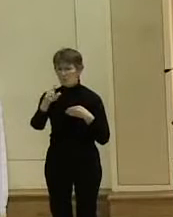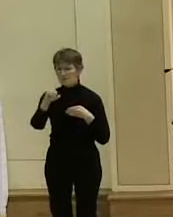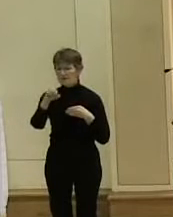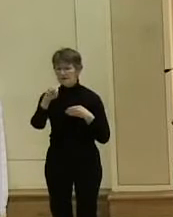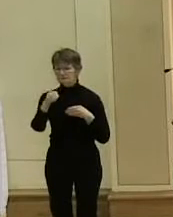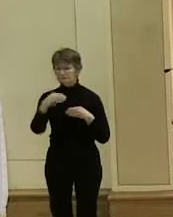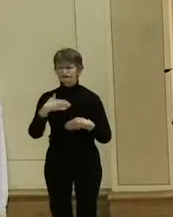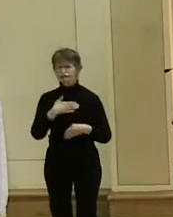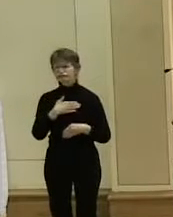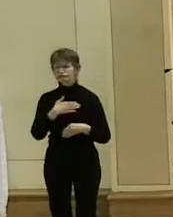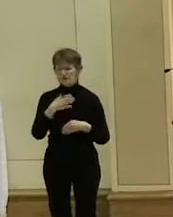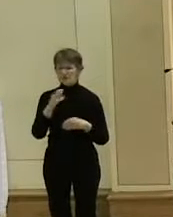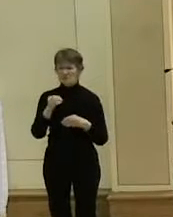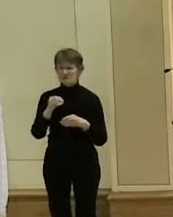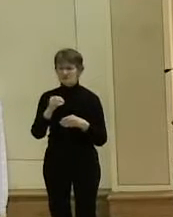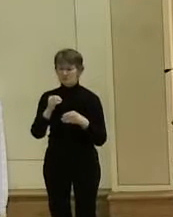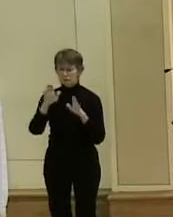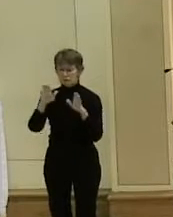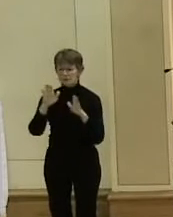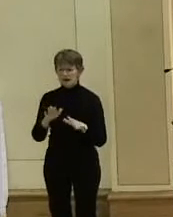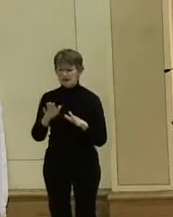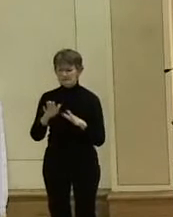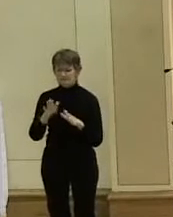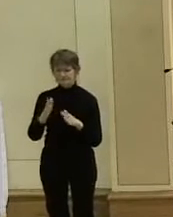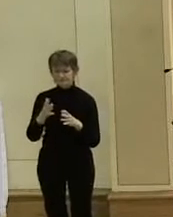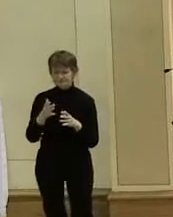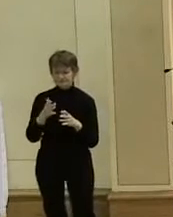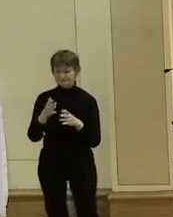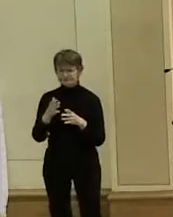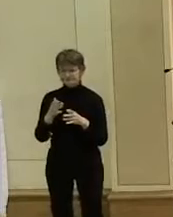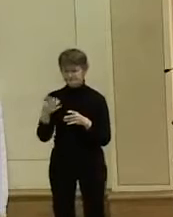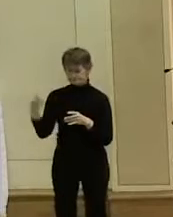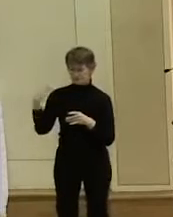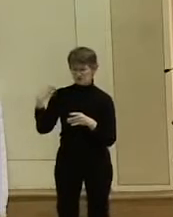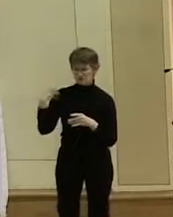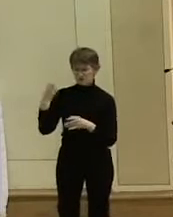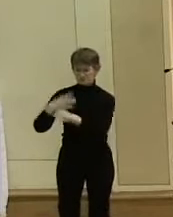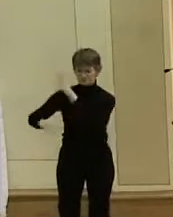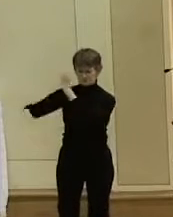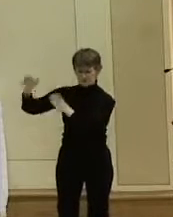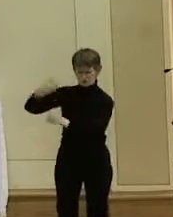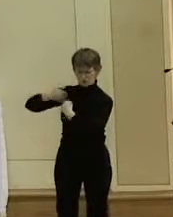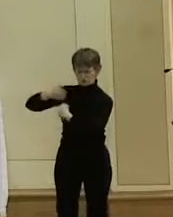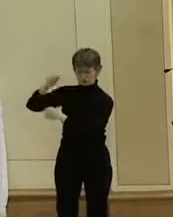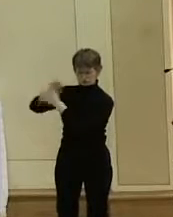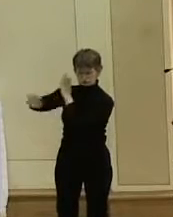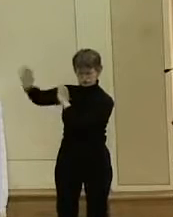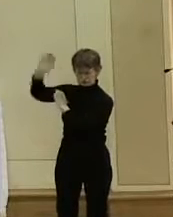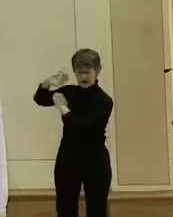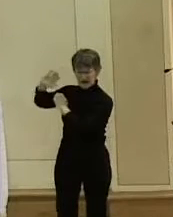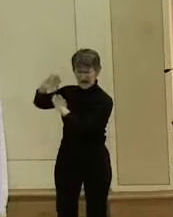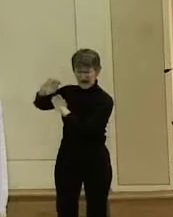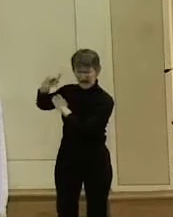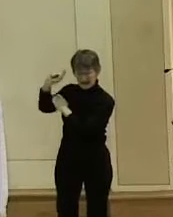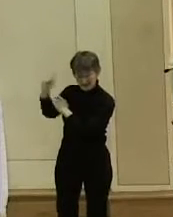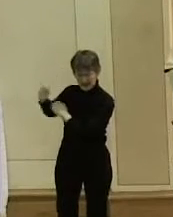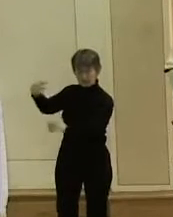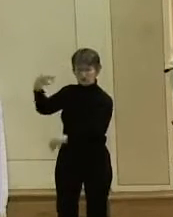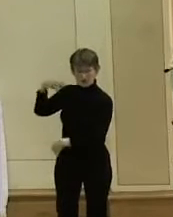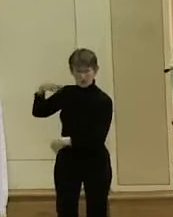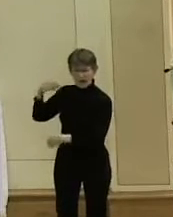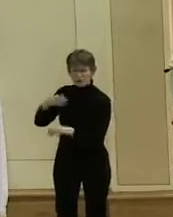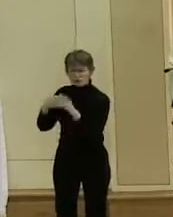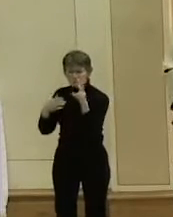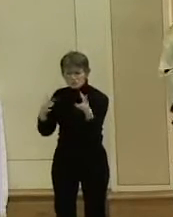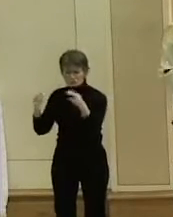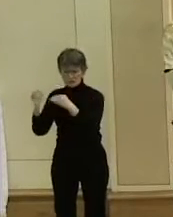knew 2,000 names of his soldiers who fought next to him. You know, I was in the military. They